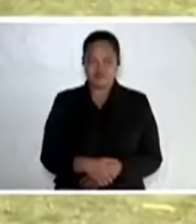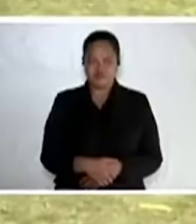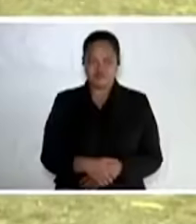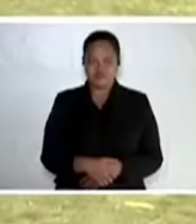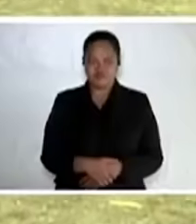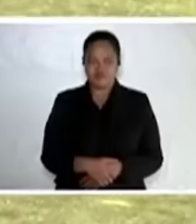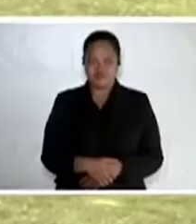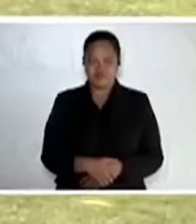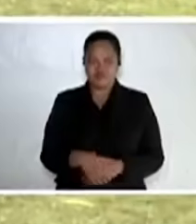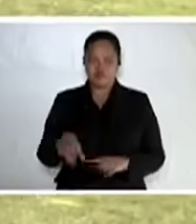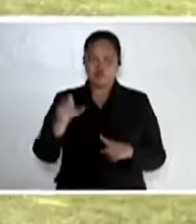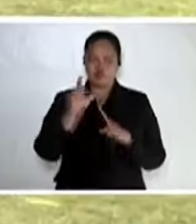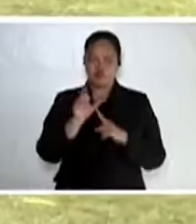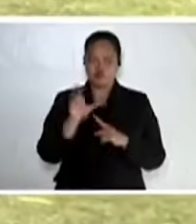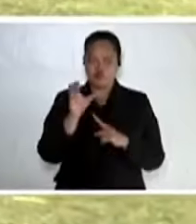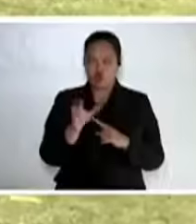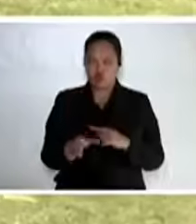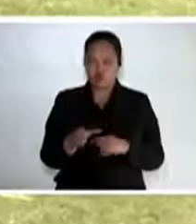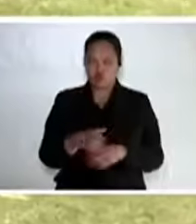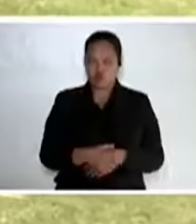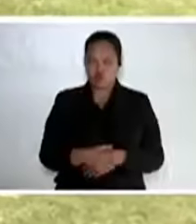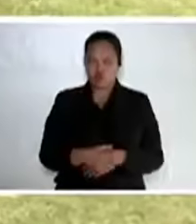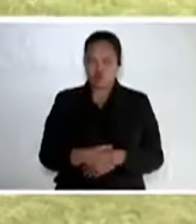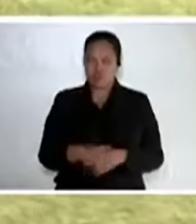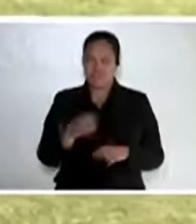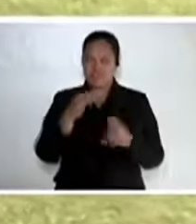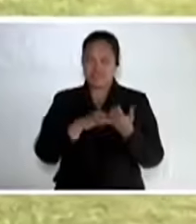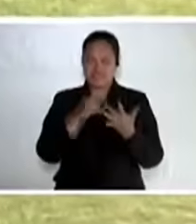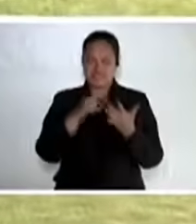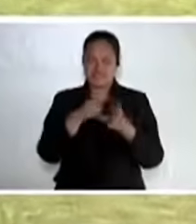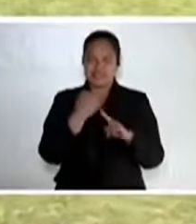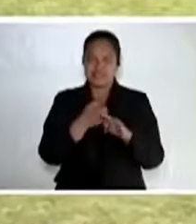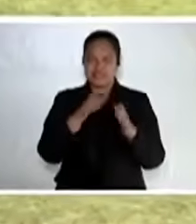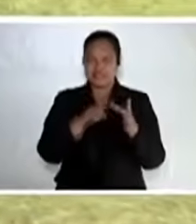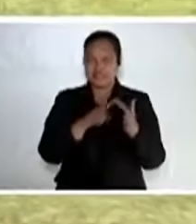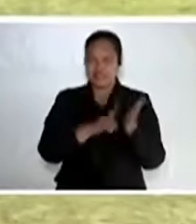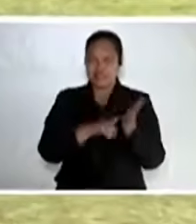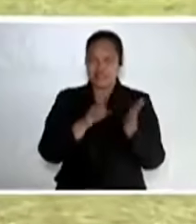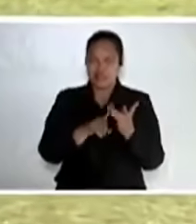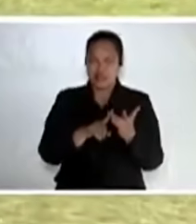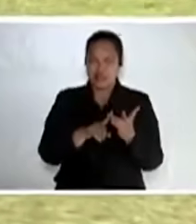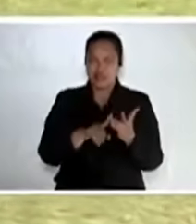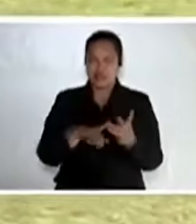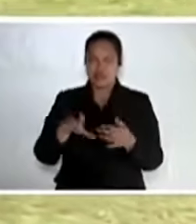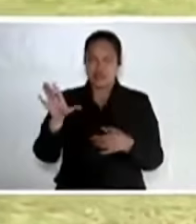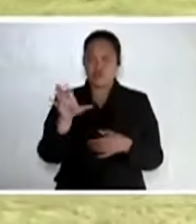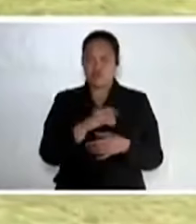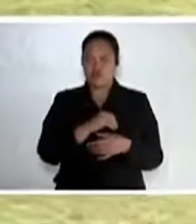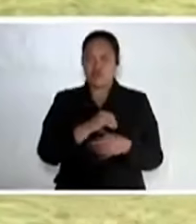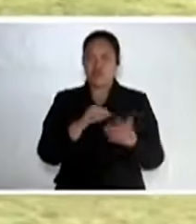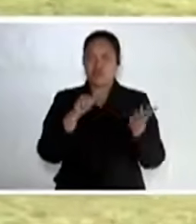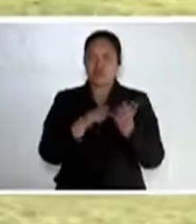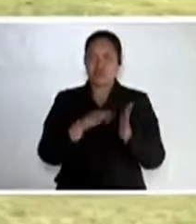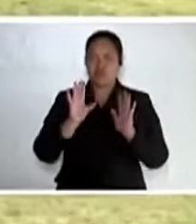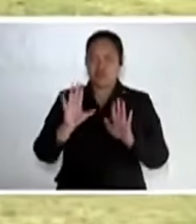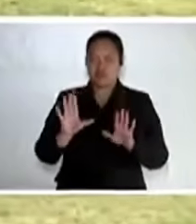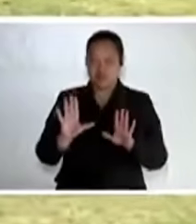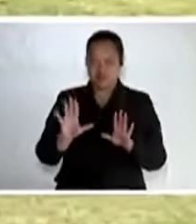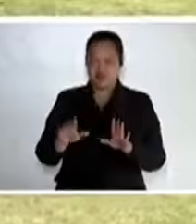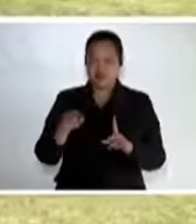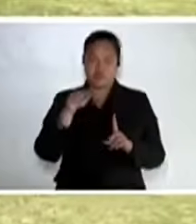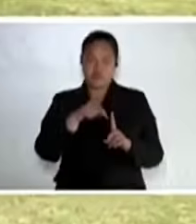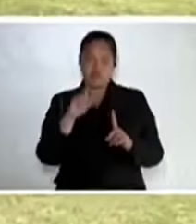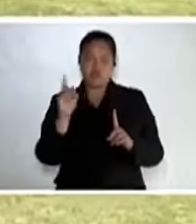is Detachment Commander Lieutenant Commander Sikeli Nangoli from Goma in Namena in Tailemu. His